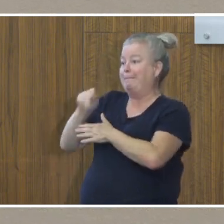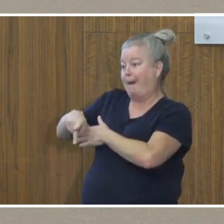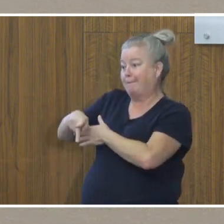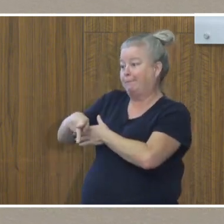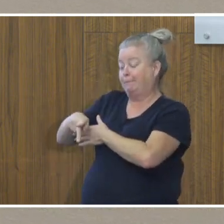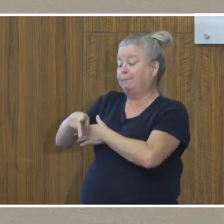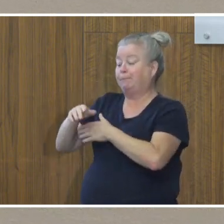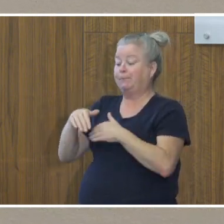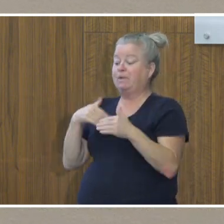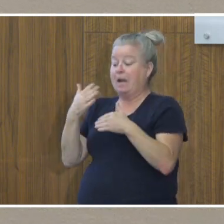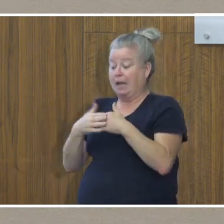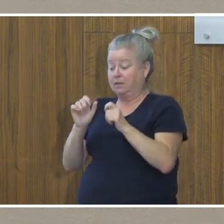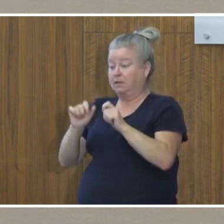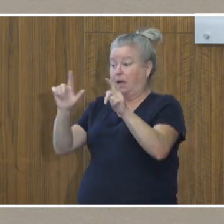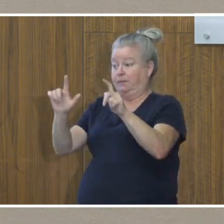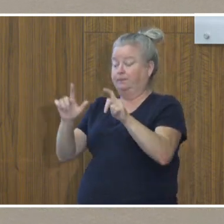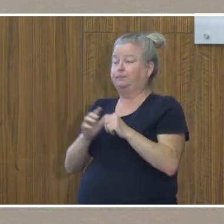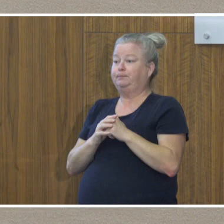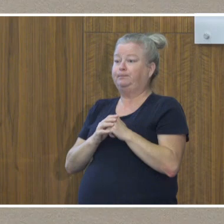Next slide.